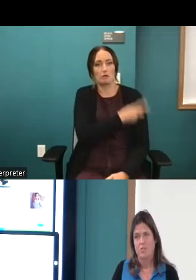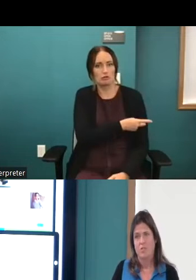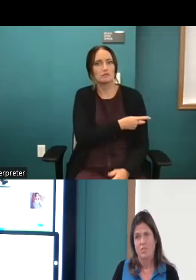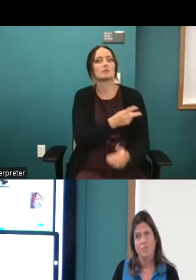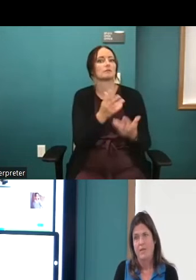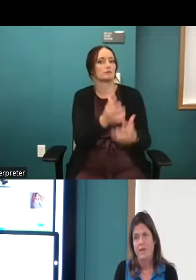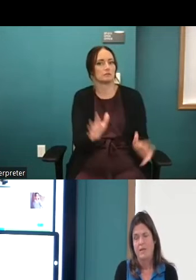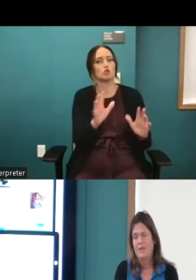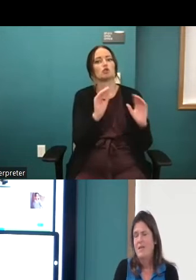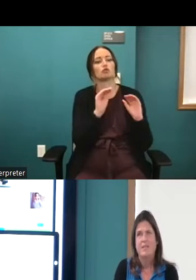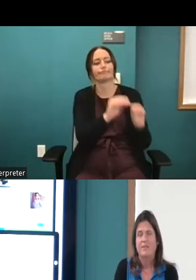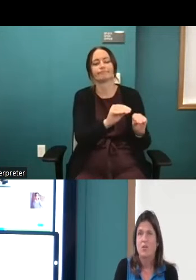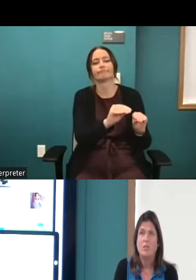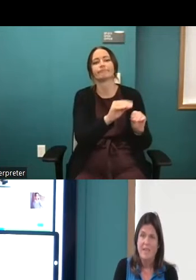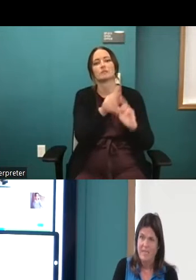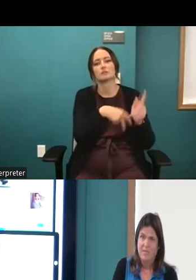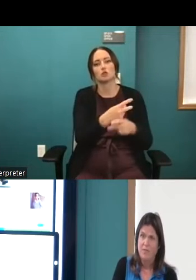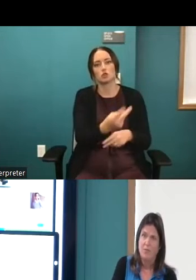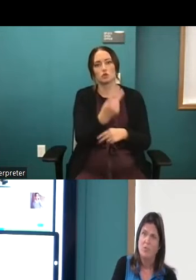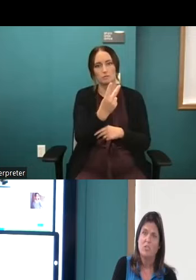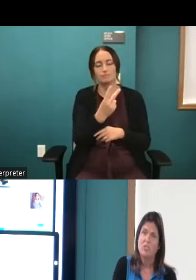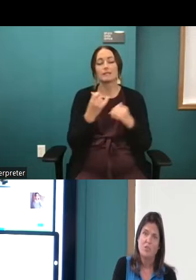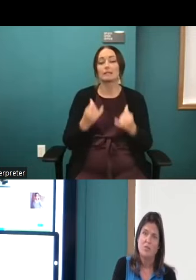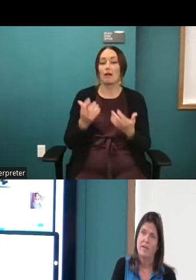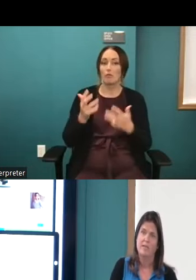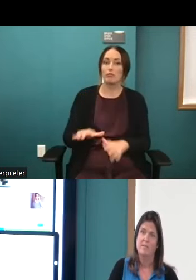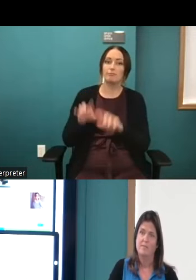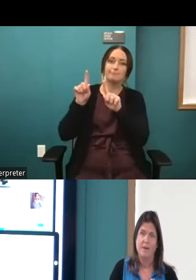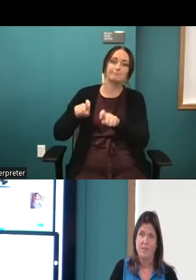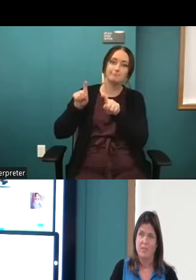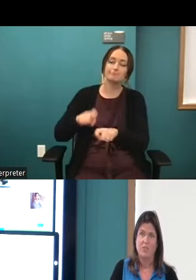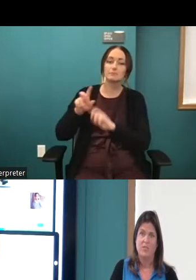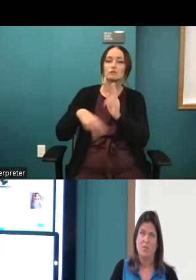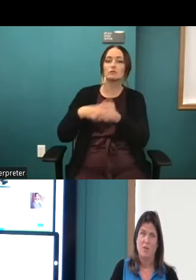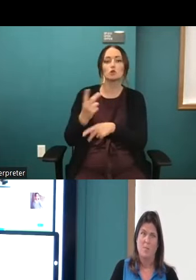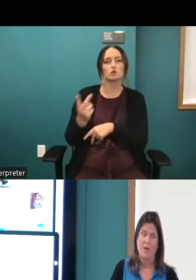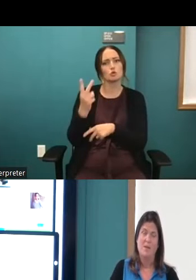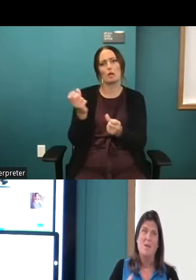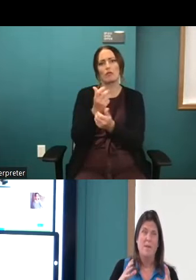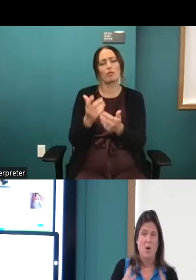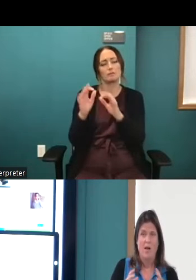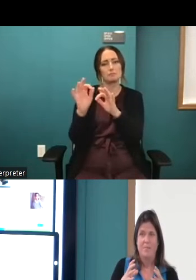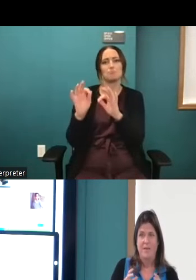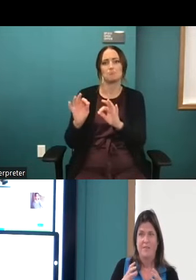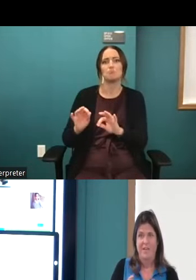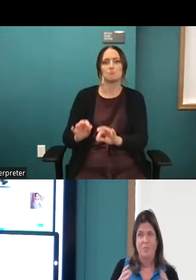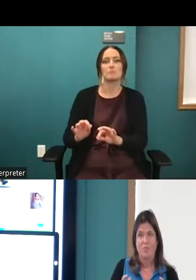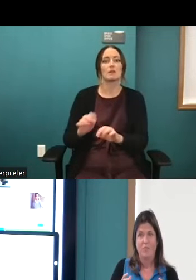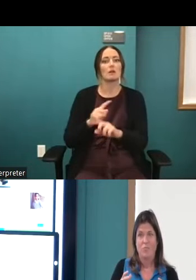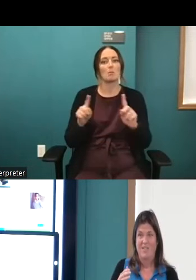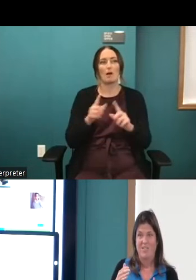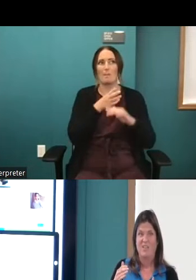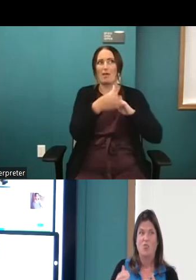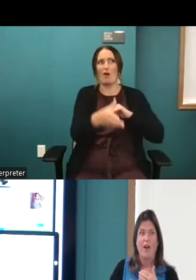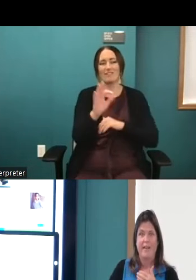with the version 2. And they've done all the testing for version 2 and everything's good to go there. But beyond being FDA